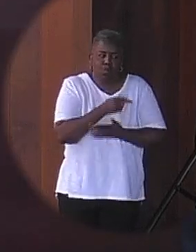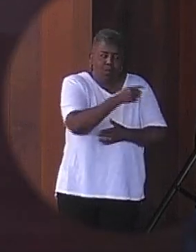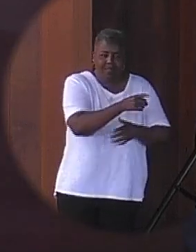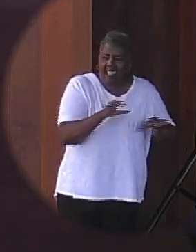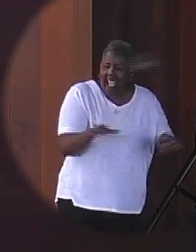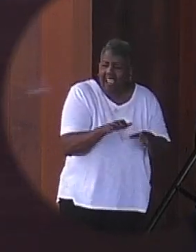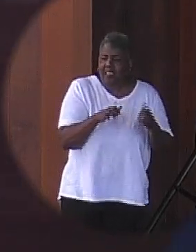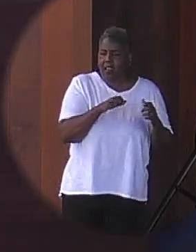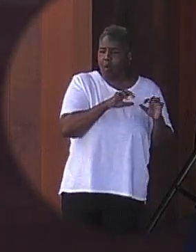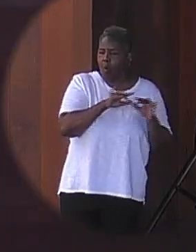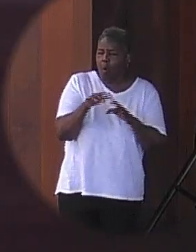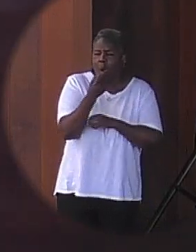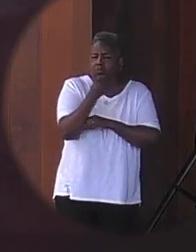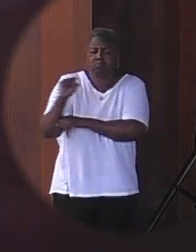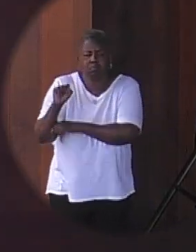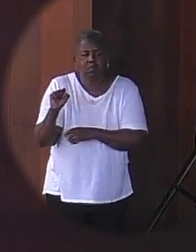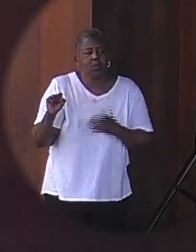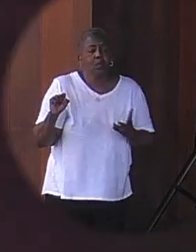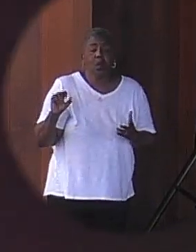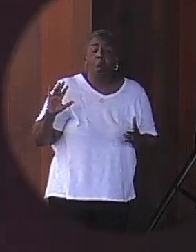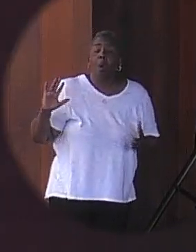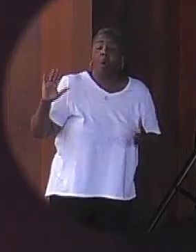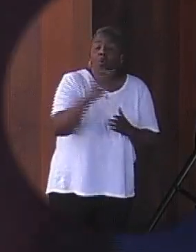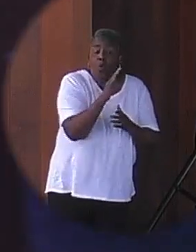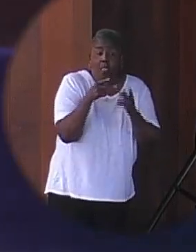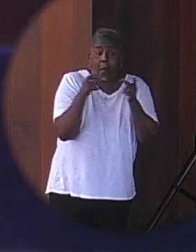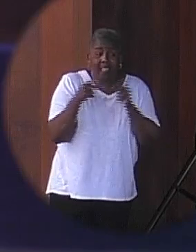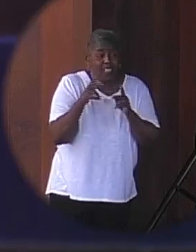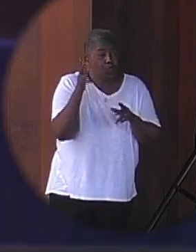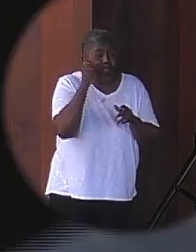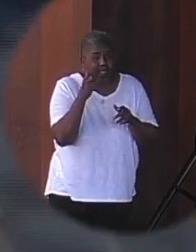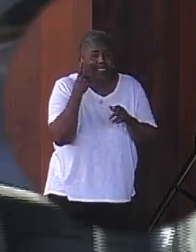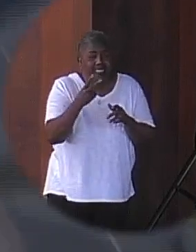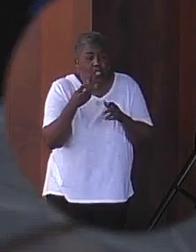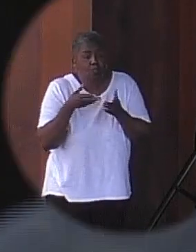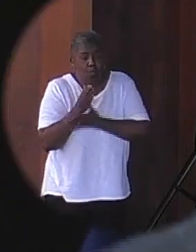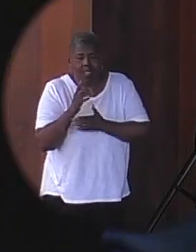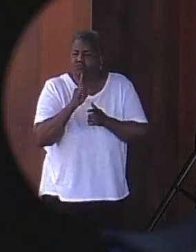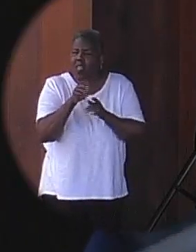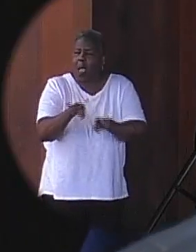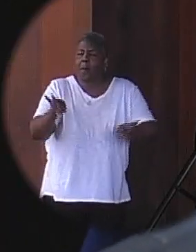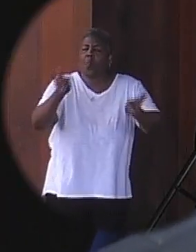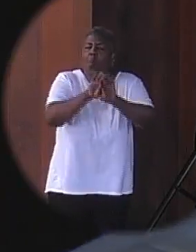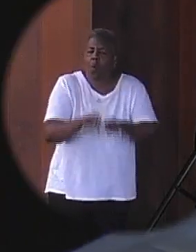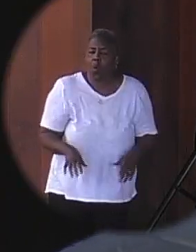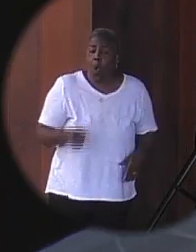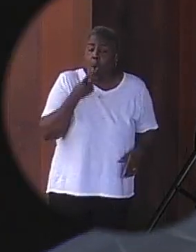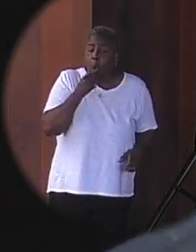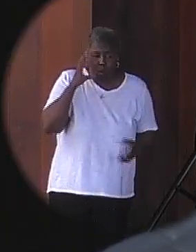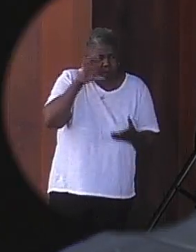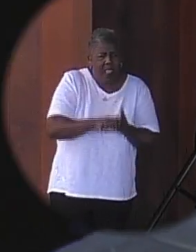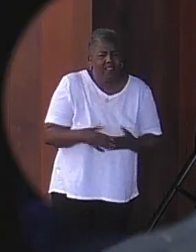it. Your source of truth is critical to how you act. Who do you